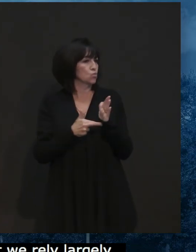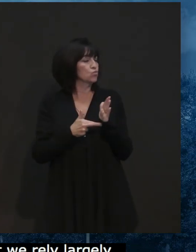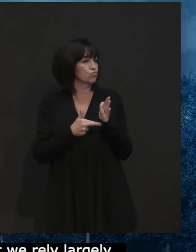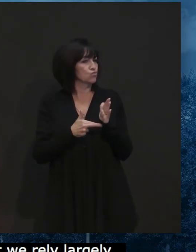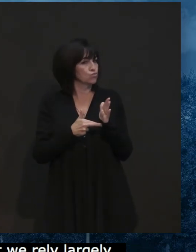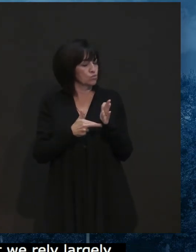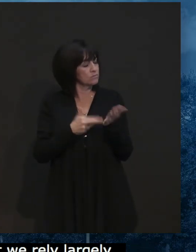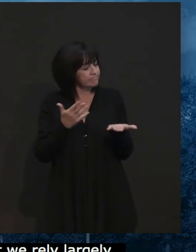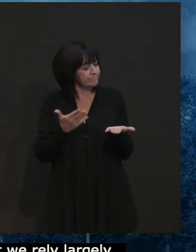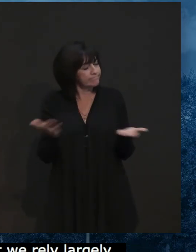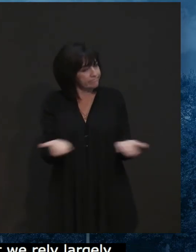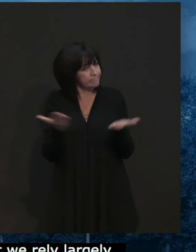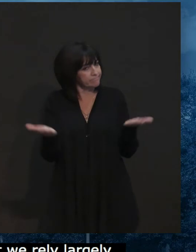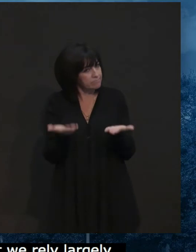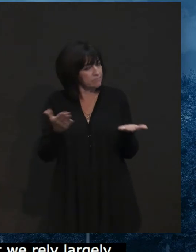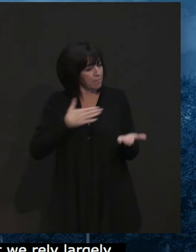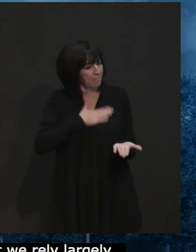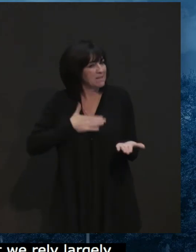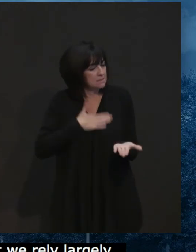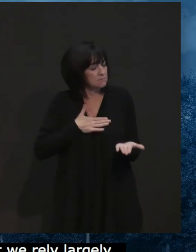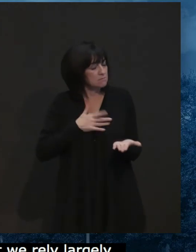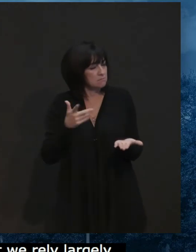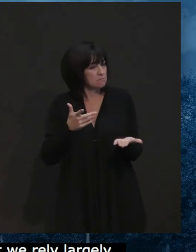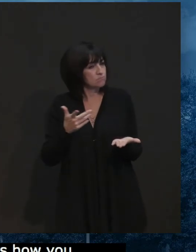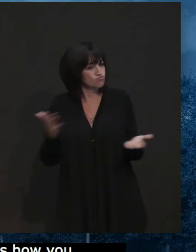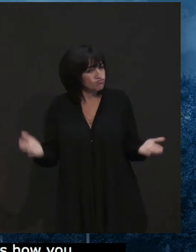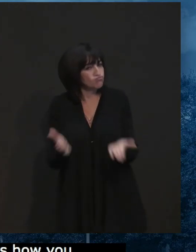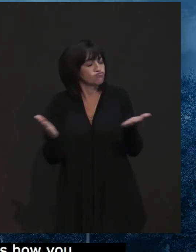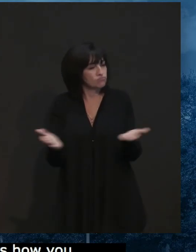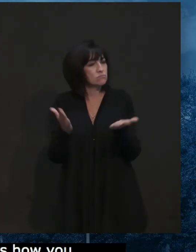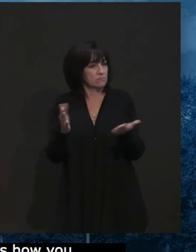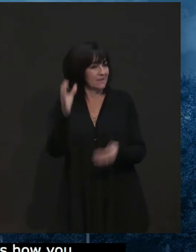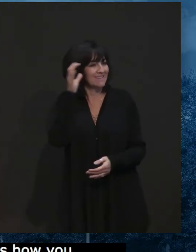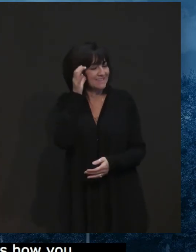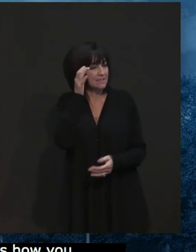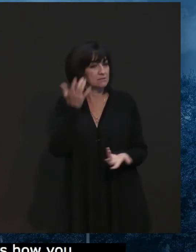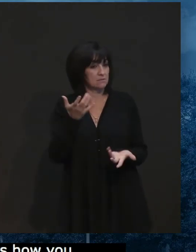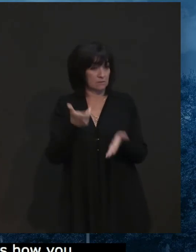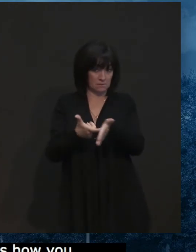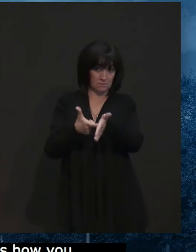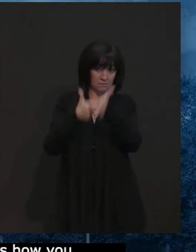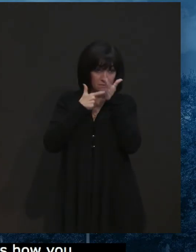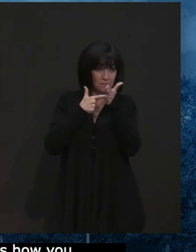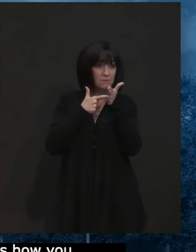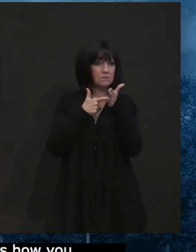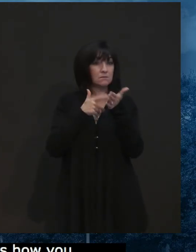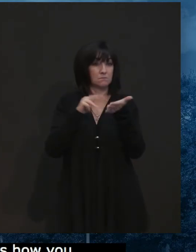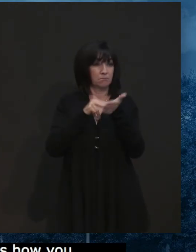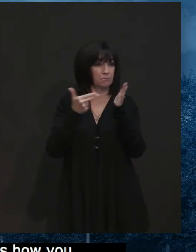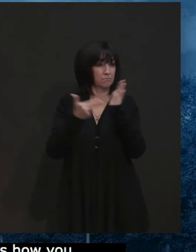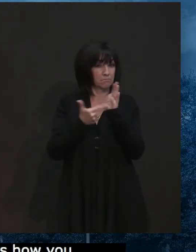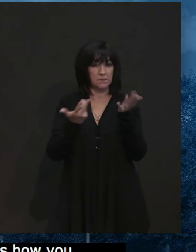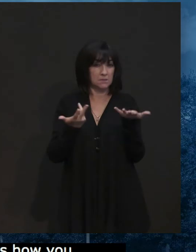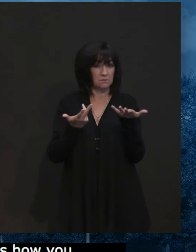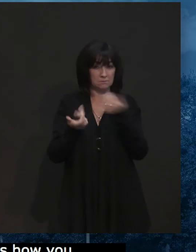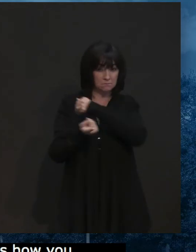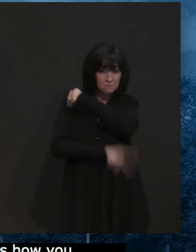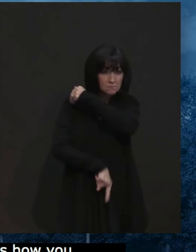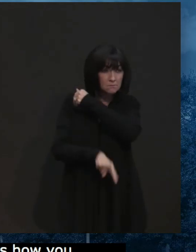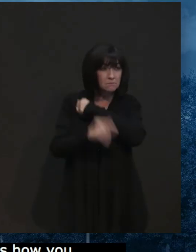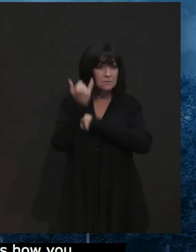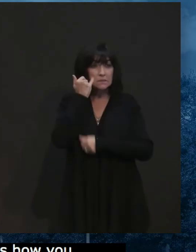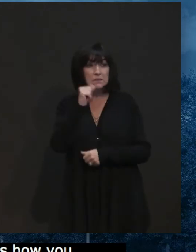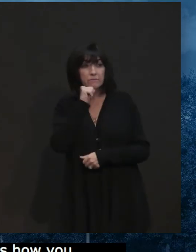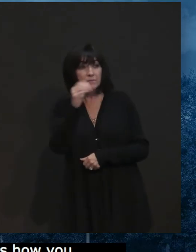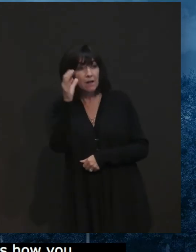And then what do you make voluntary and what do you make mandatory? And some of it is just